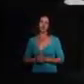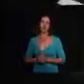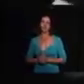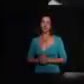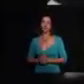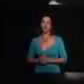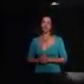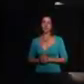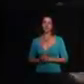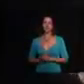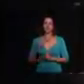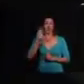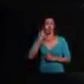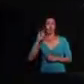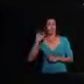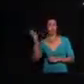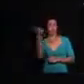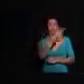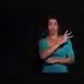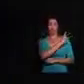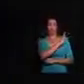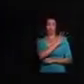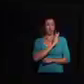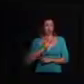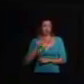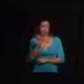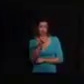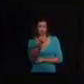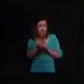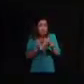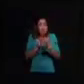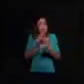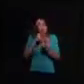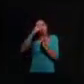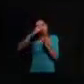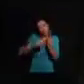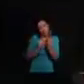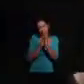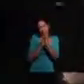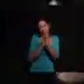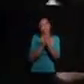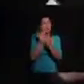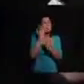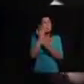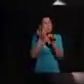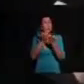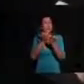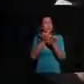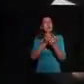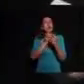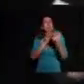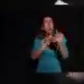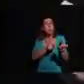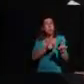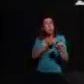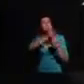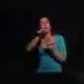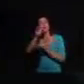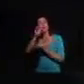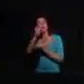Not only to her fellow board members and the organization, but the people that read her books. Now, if you would like to order those books, you can go to Chapters